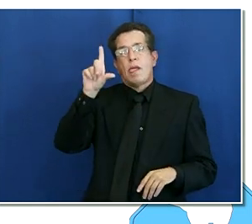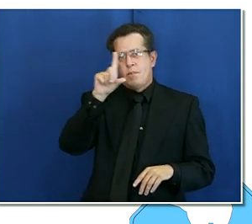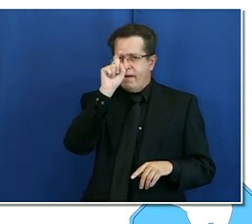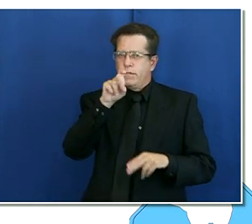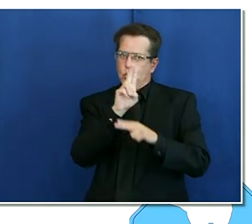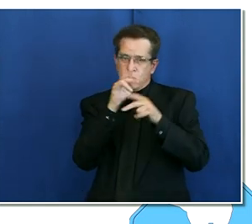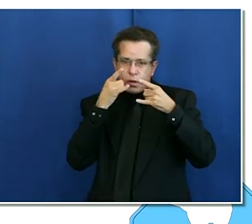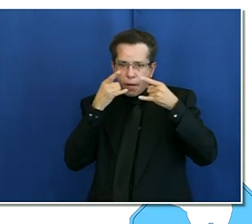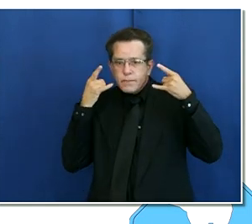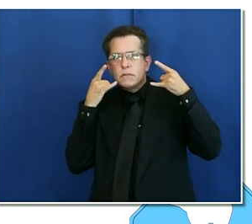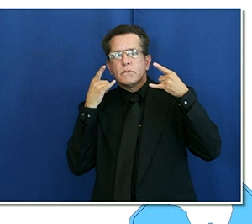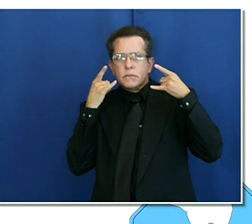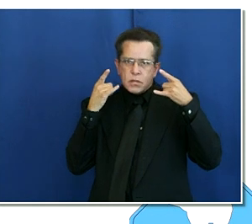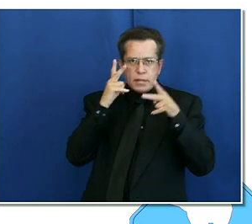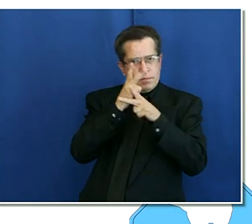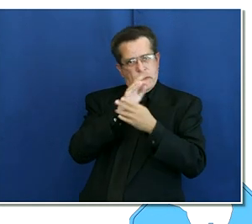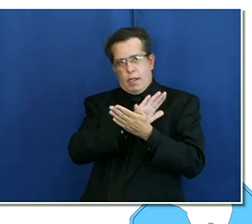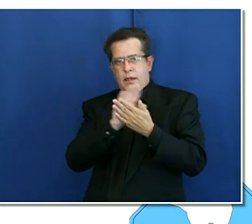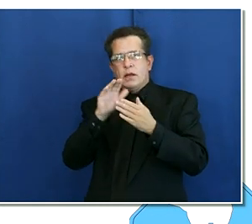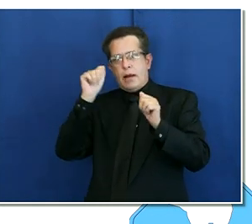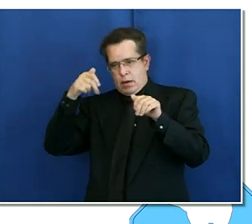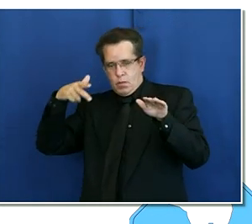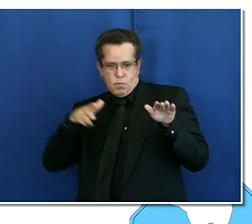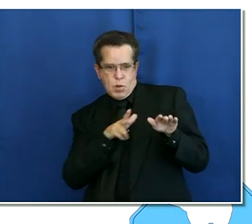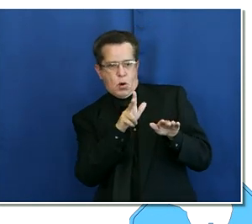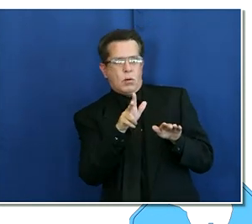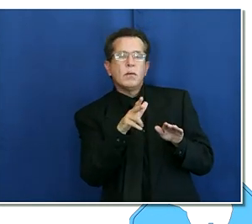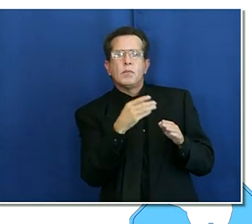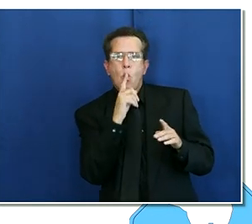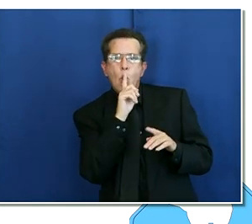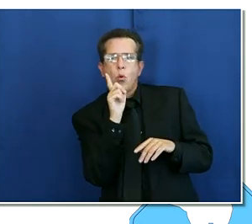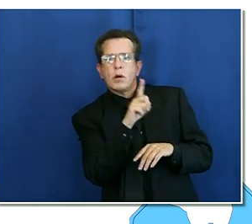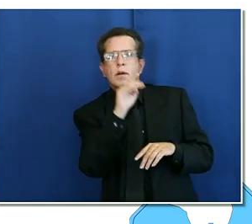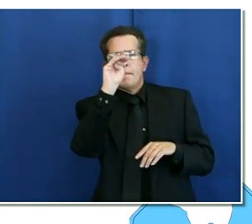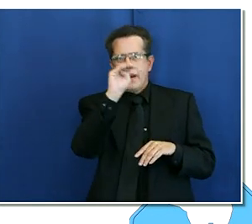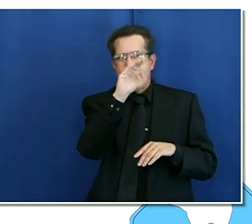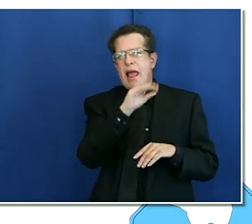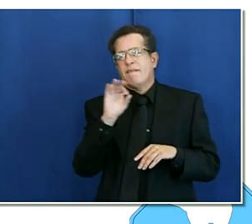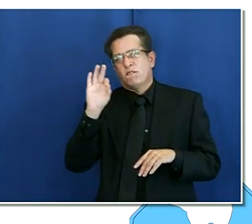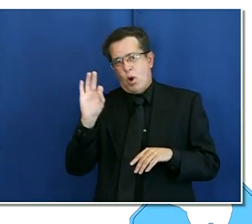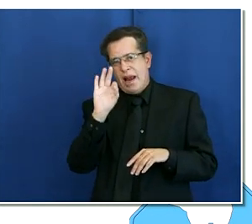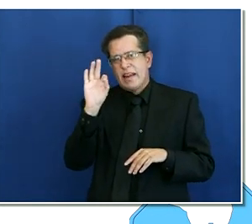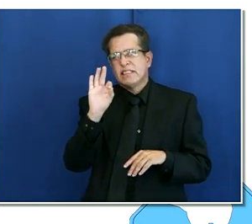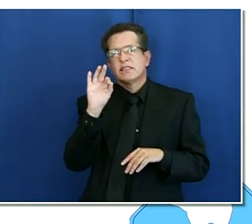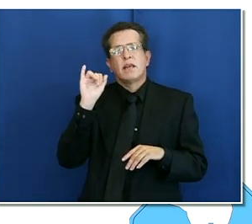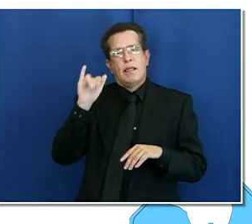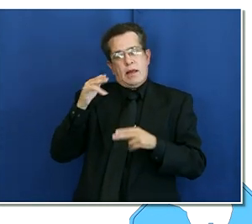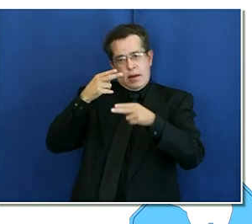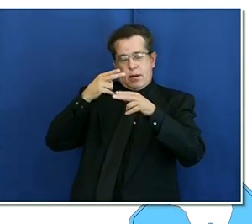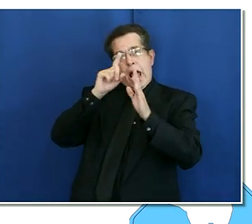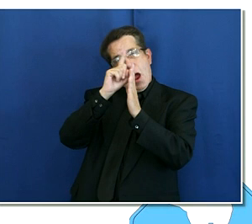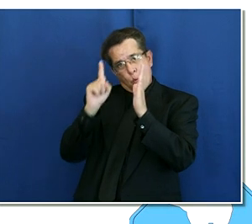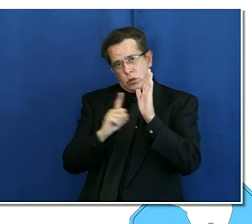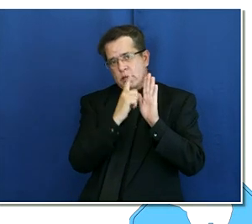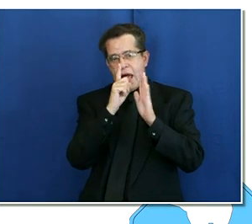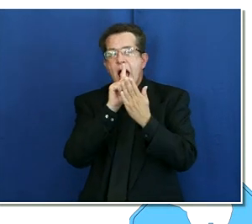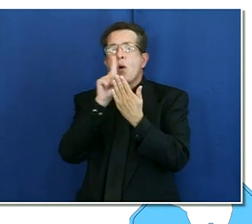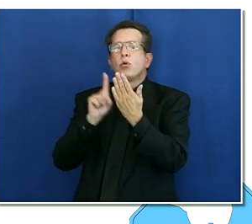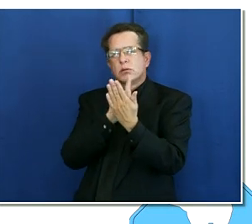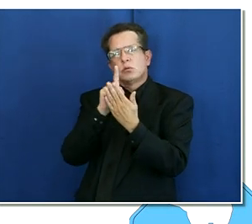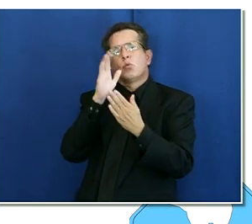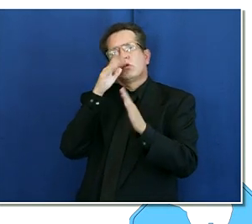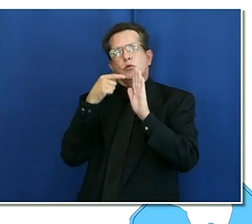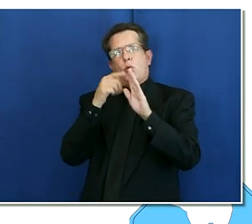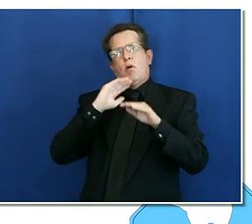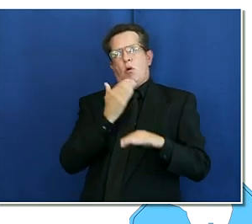door side pickup services will be available on Mondays and Fridays. Locations, hours of operation, and more information about libraries is on the county